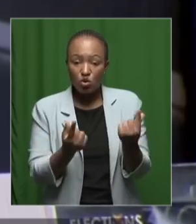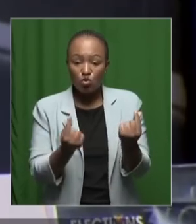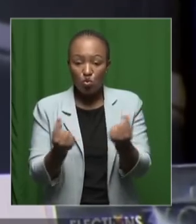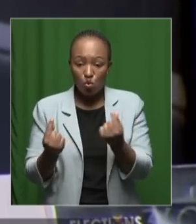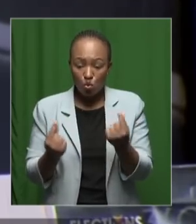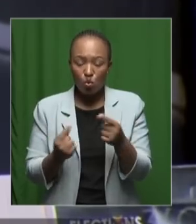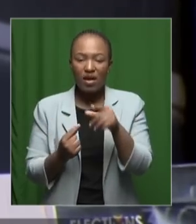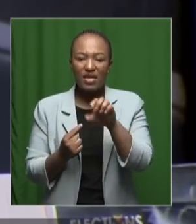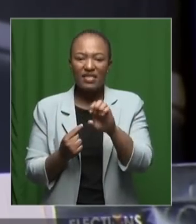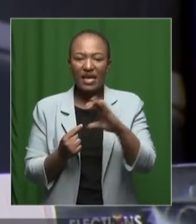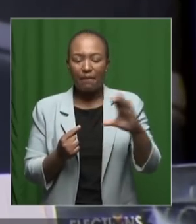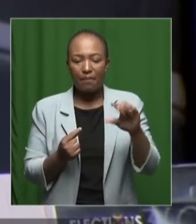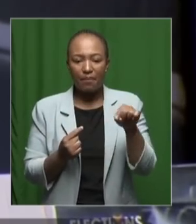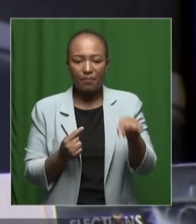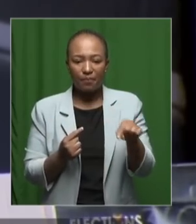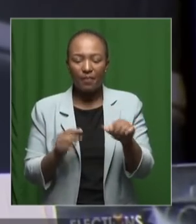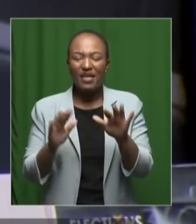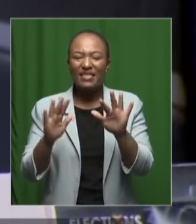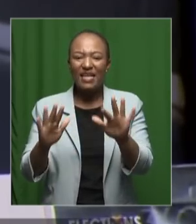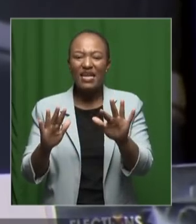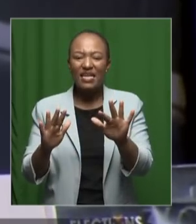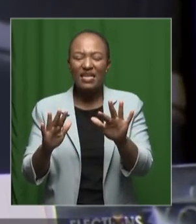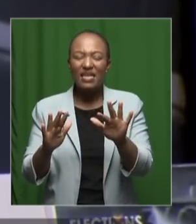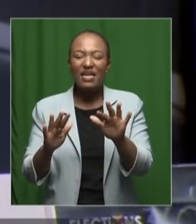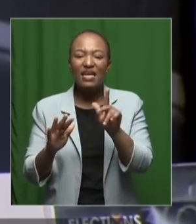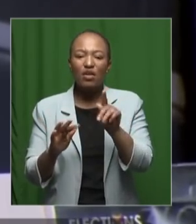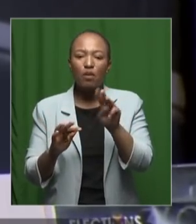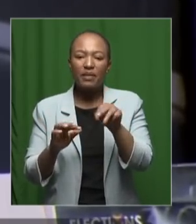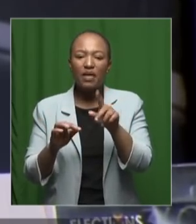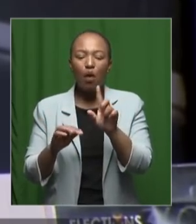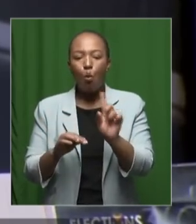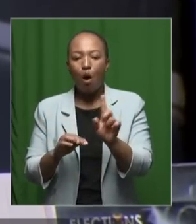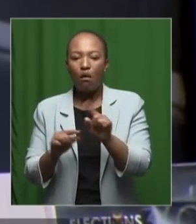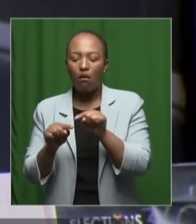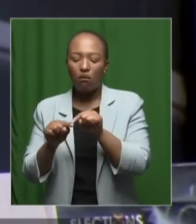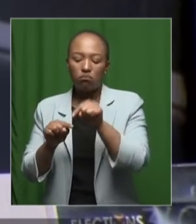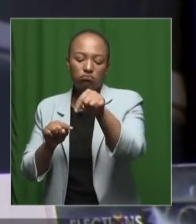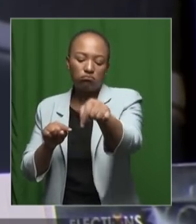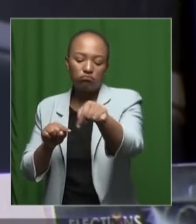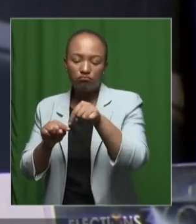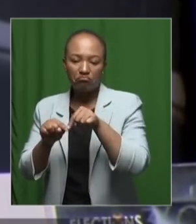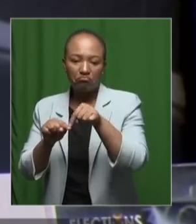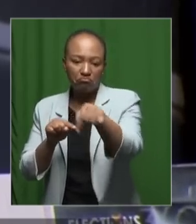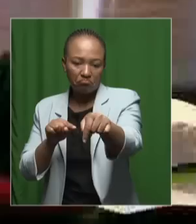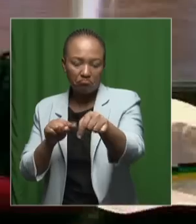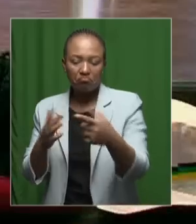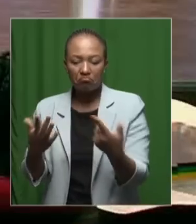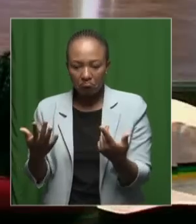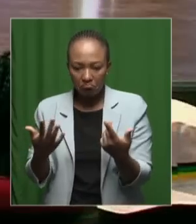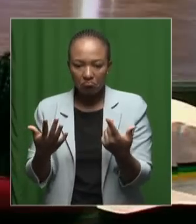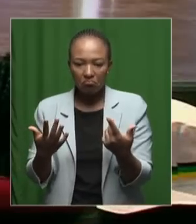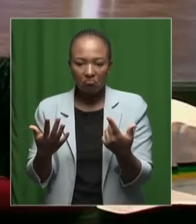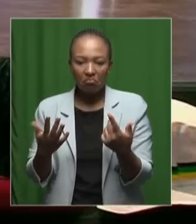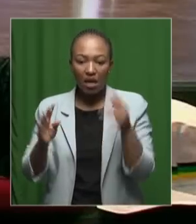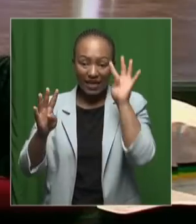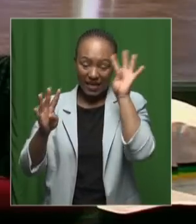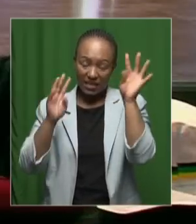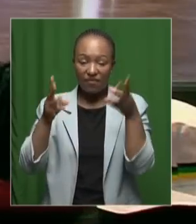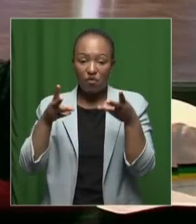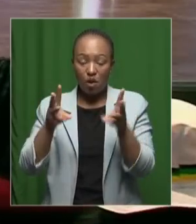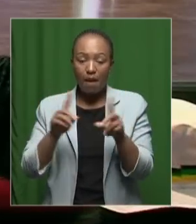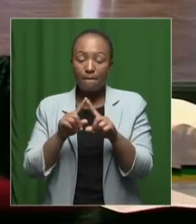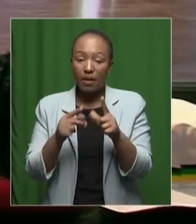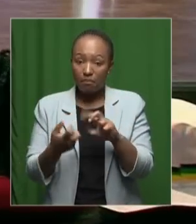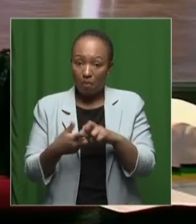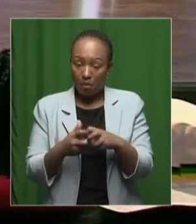10 kilometers, they go to school and back this way. That's a creative way to go to school. But the problem we're sitting